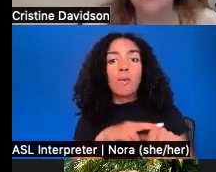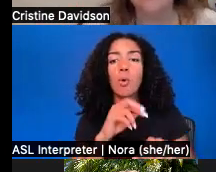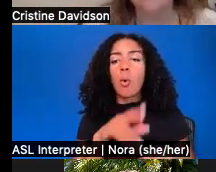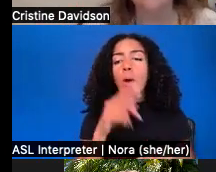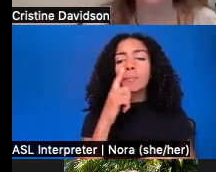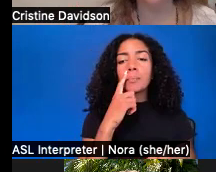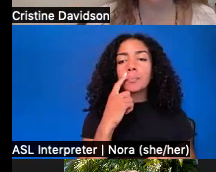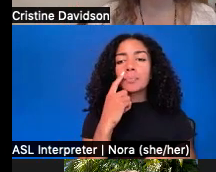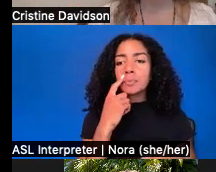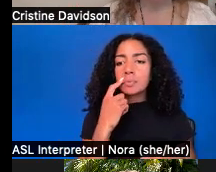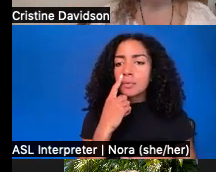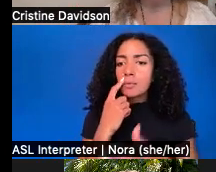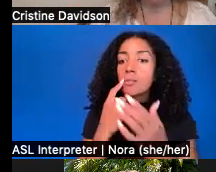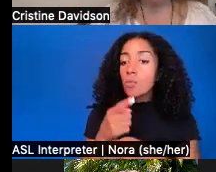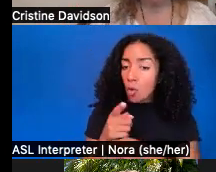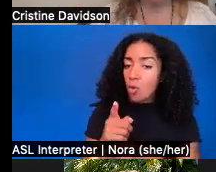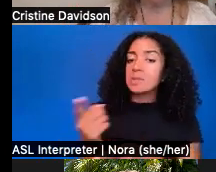racism doesn't exist. Yeah.